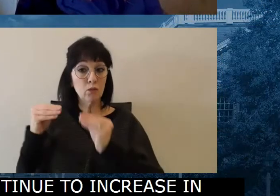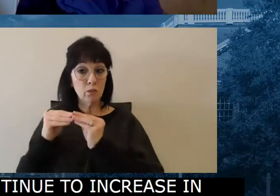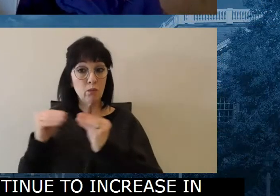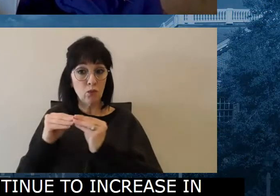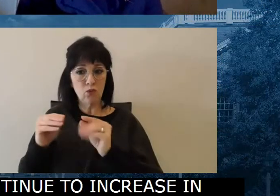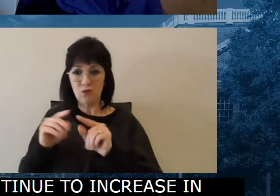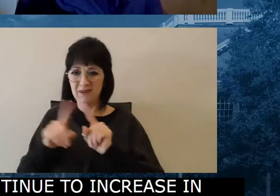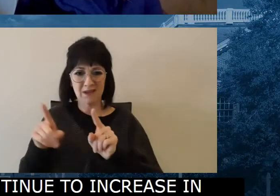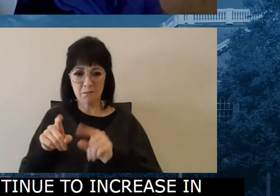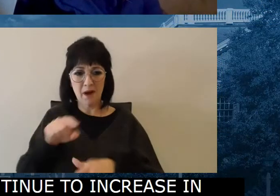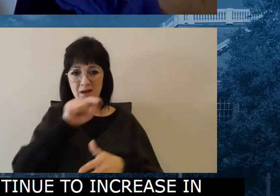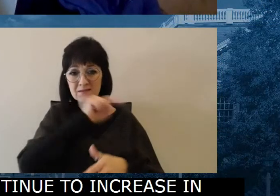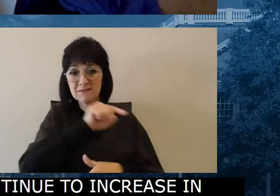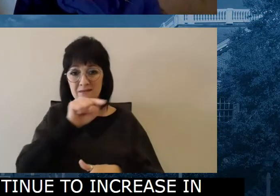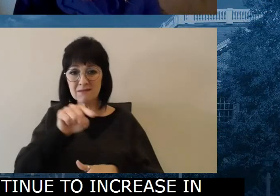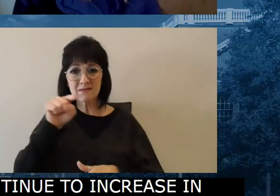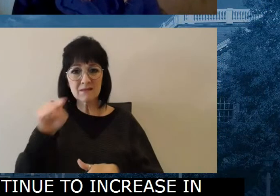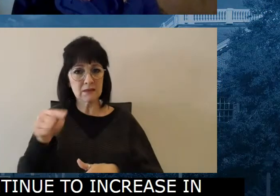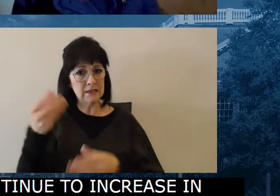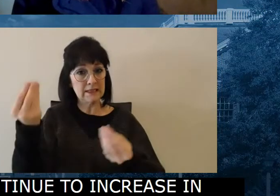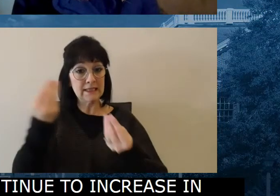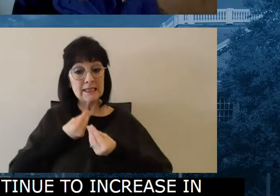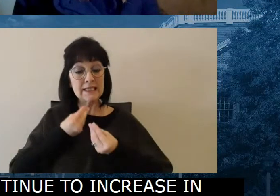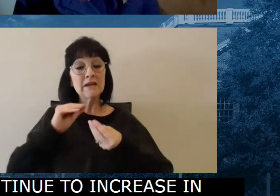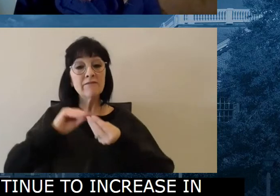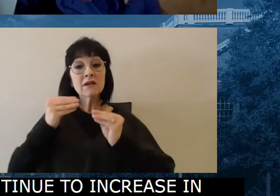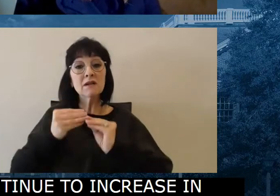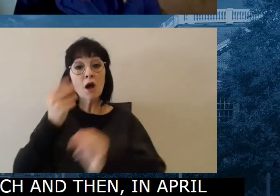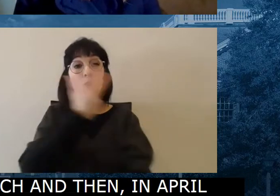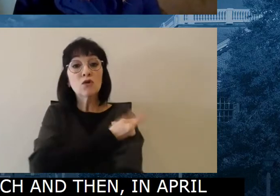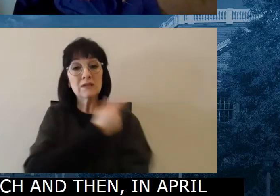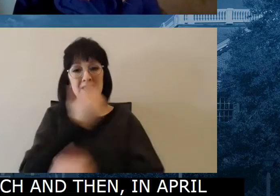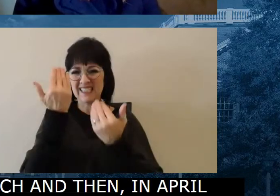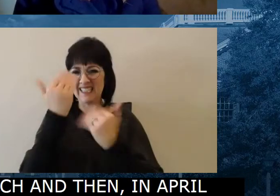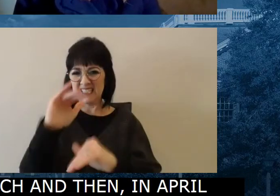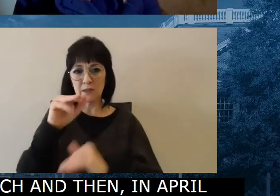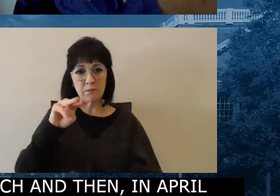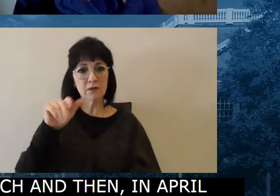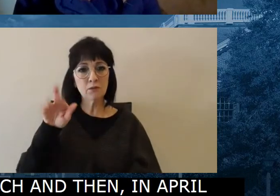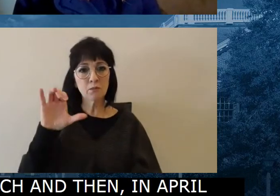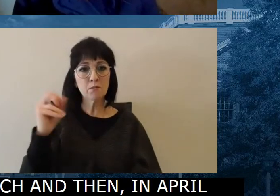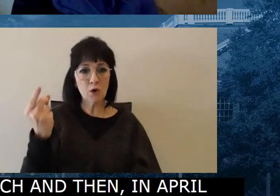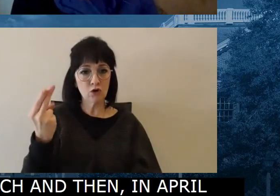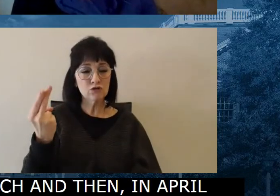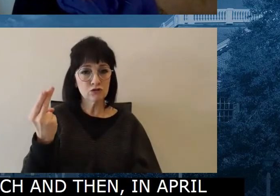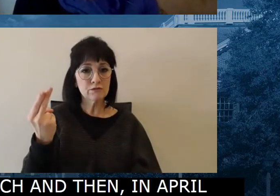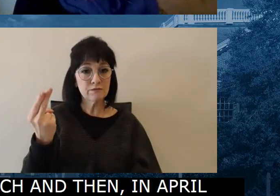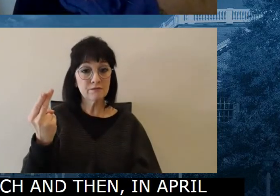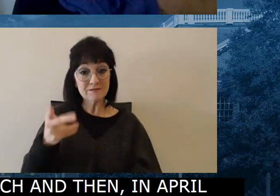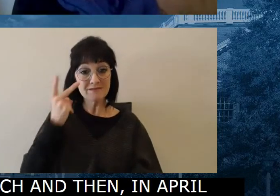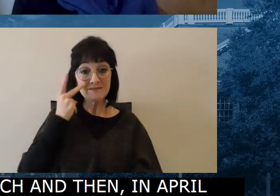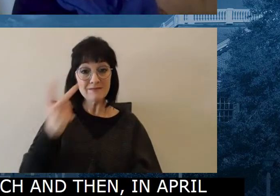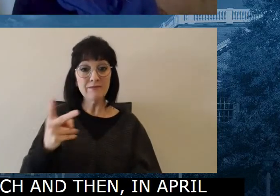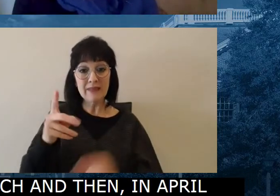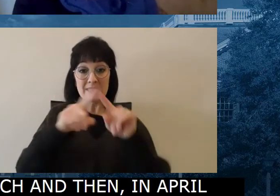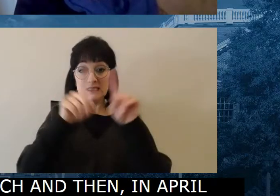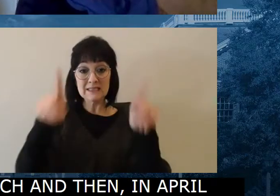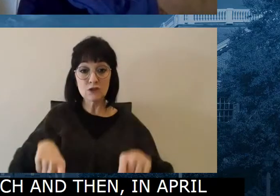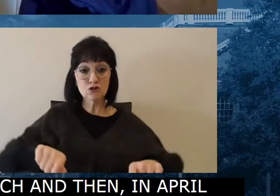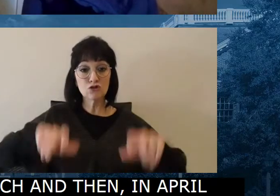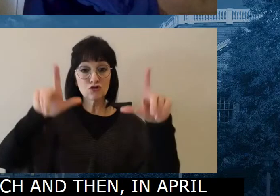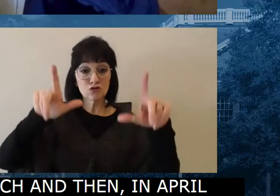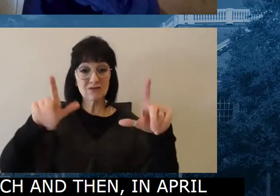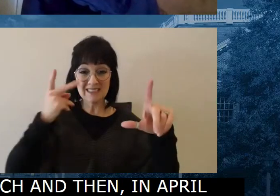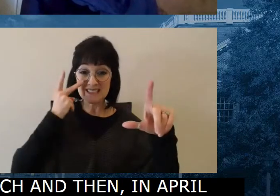pick up after that. So you can start to think about, and by the way, you can see on the screen, we've got a lot of second